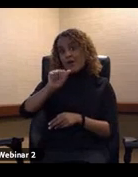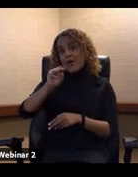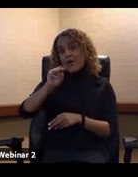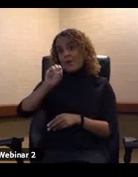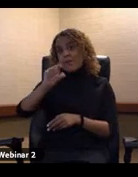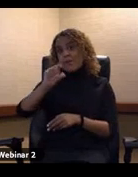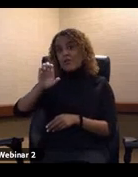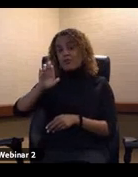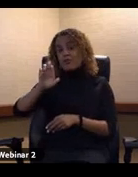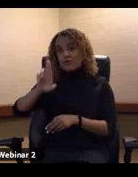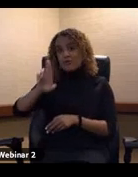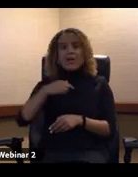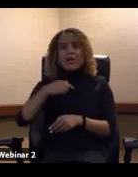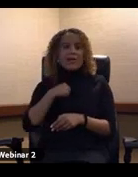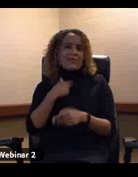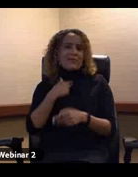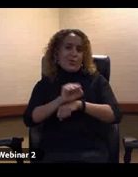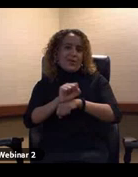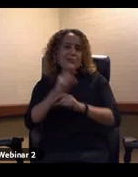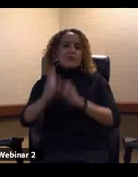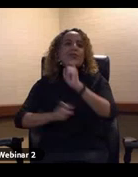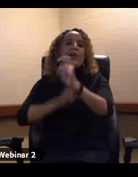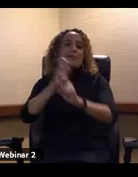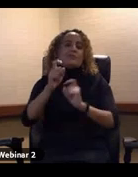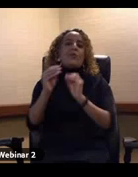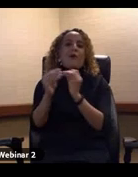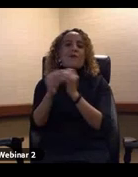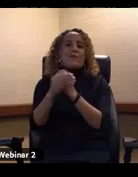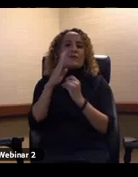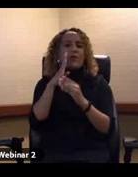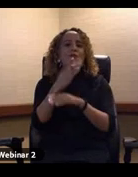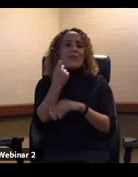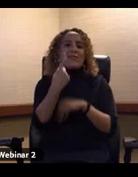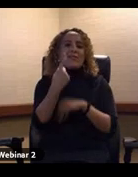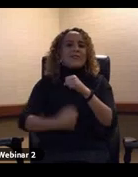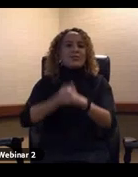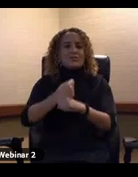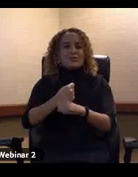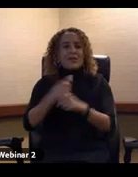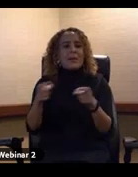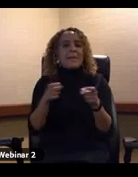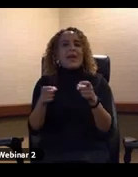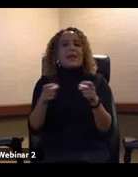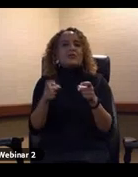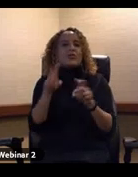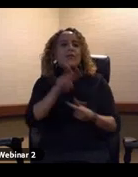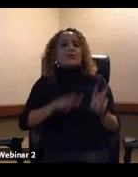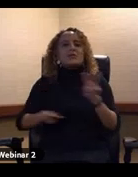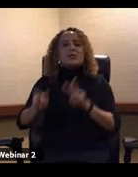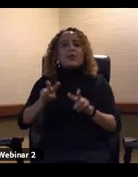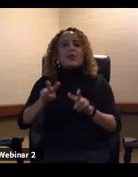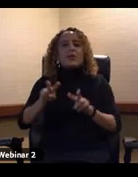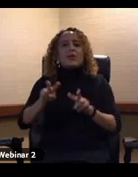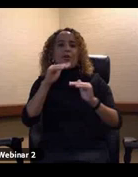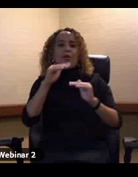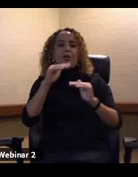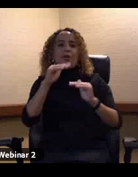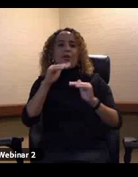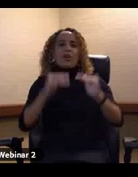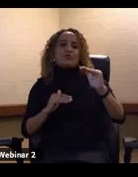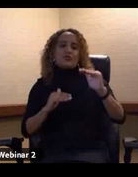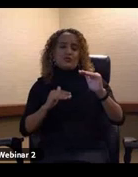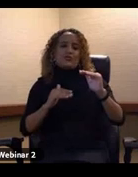I've been a grant program specialist with the Office on Violence Against Women for more than 11 years, and I now manage and oversee the office's Underserved